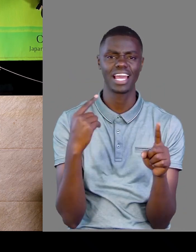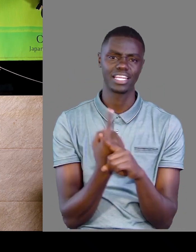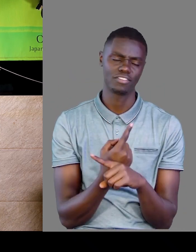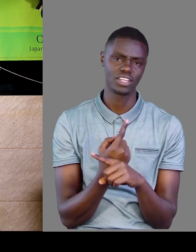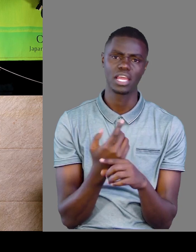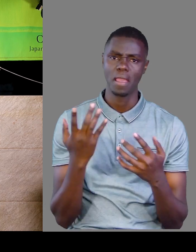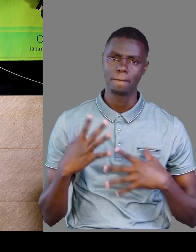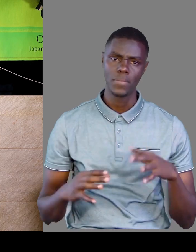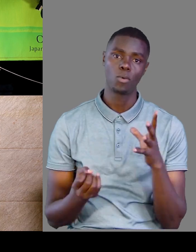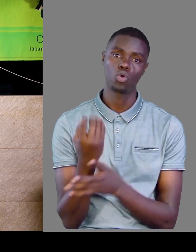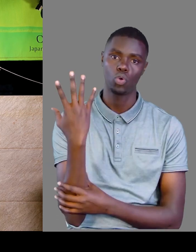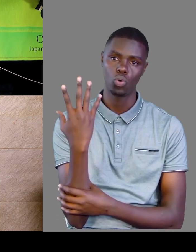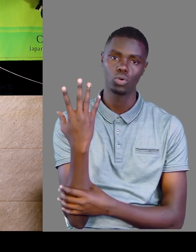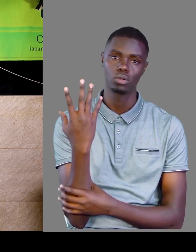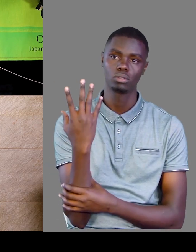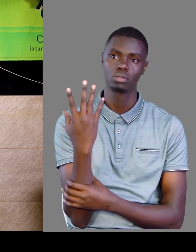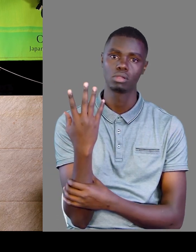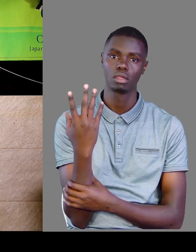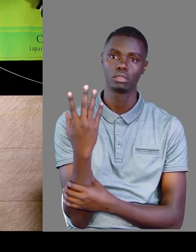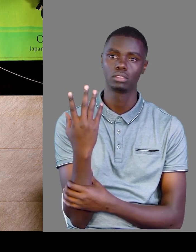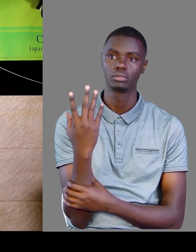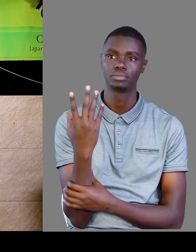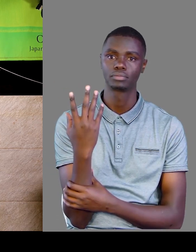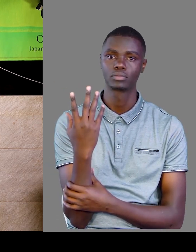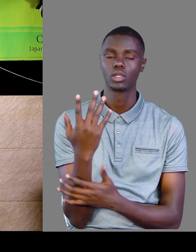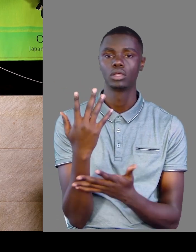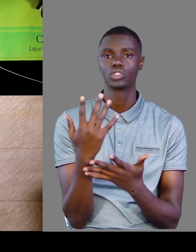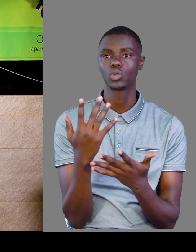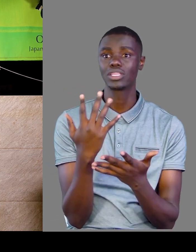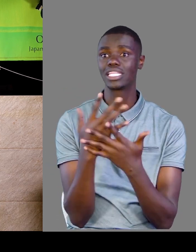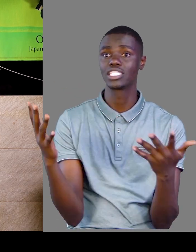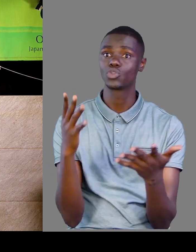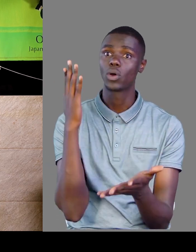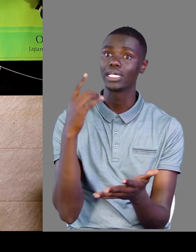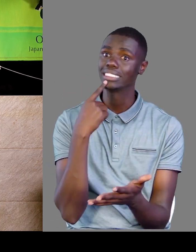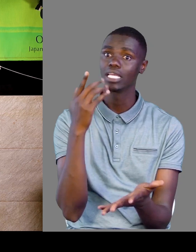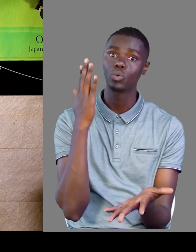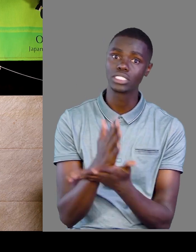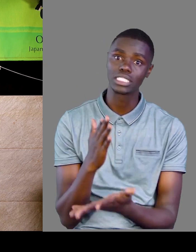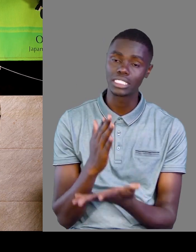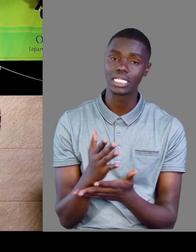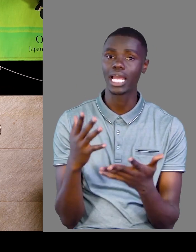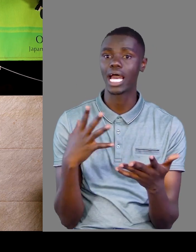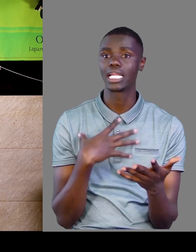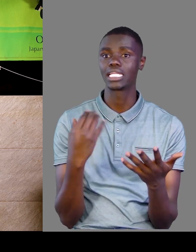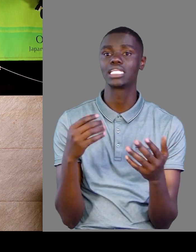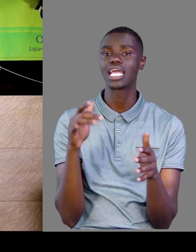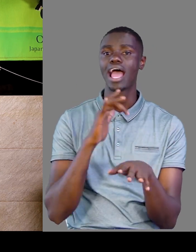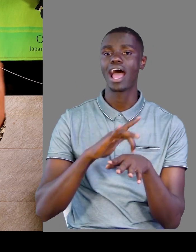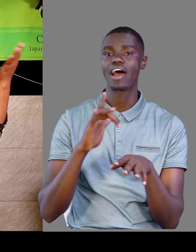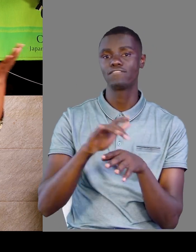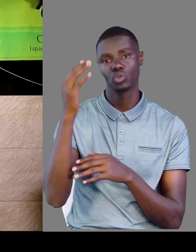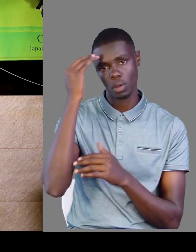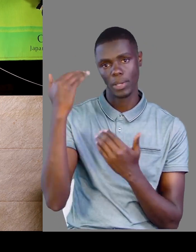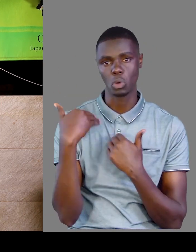people grow and things evolve. So the beefs and everything that you were saying, were they real, and did they take a toll on your mental health?